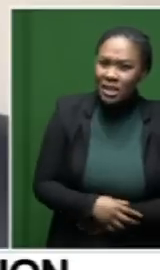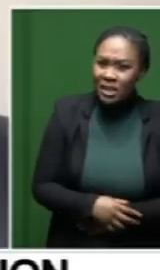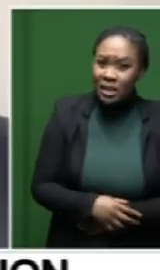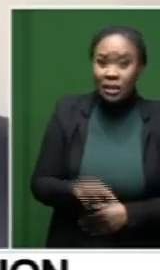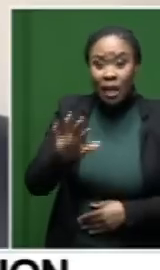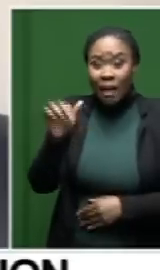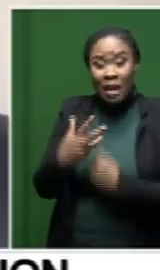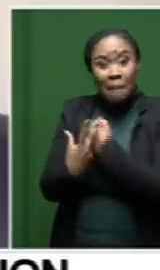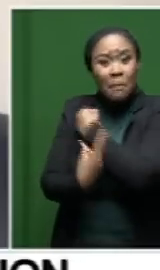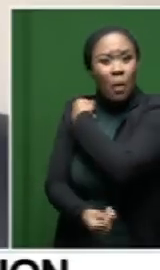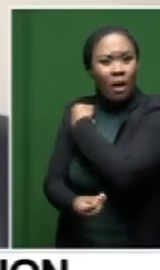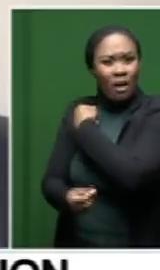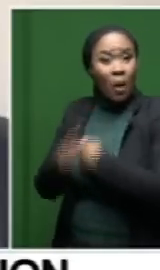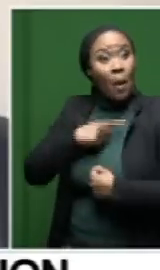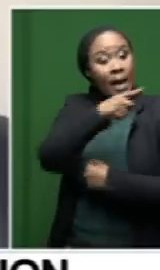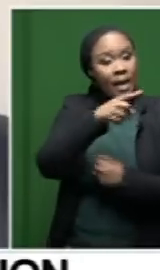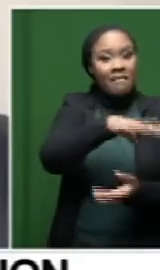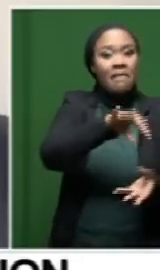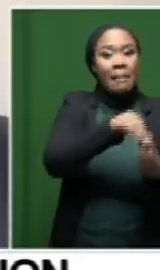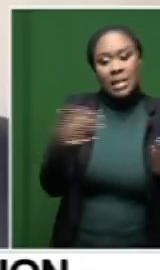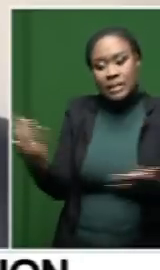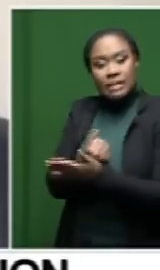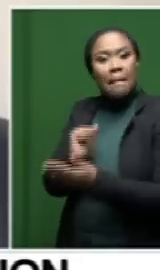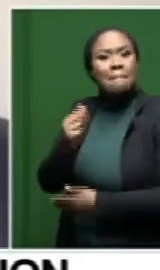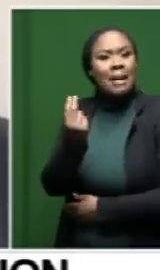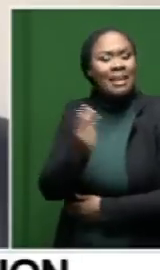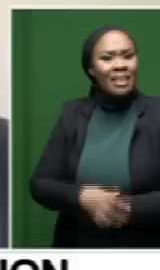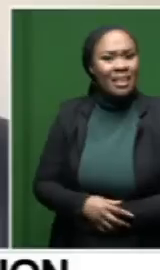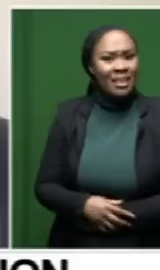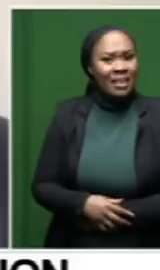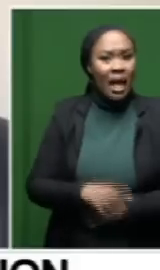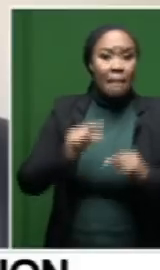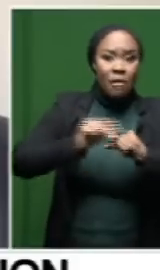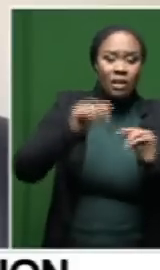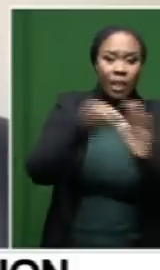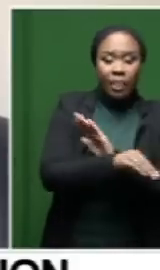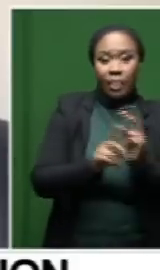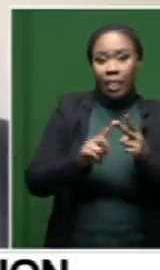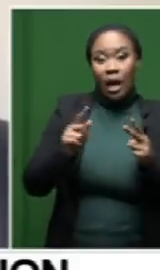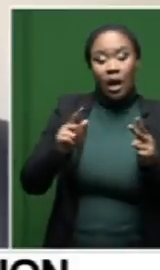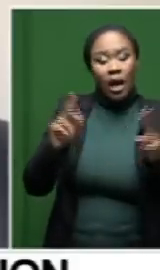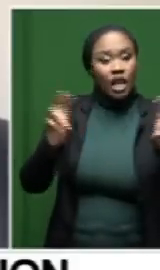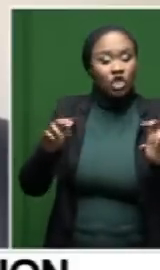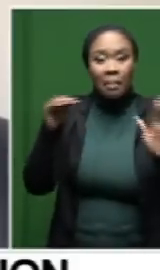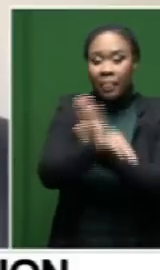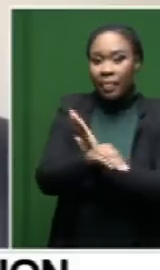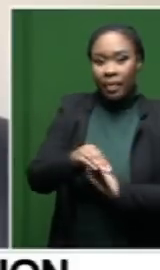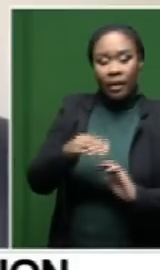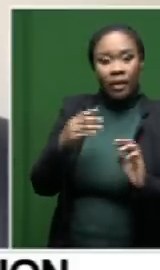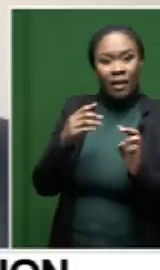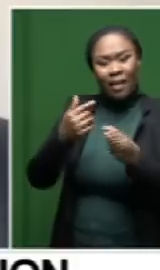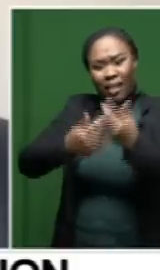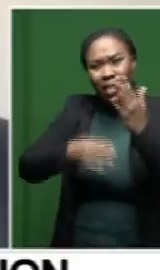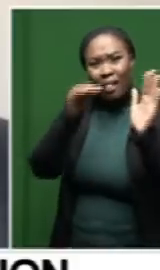leading. We're looking at state-owned enterprises that have fallen apart due to this. And people yes. want to see results and very quickly. But I